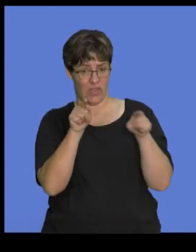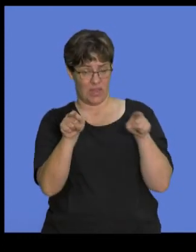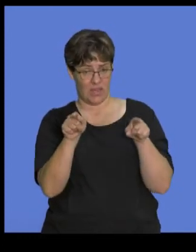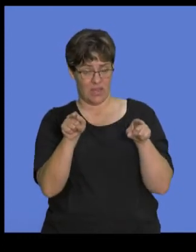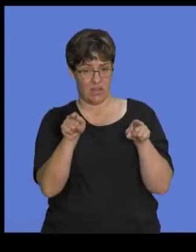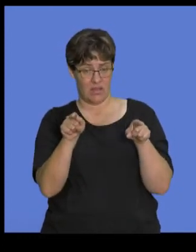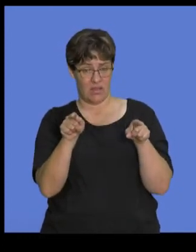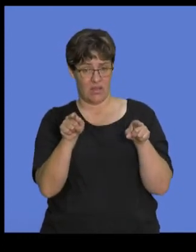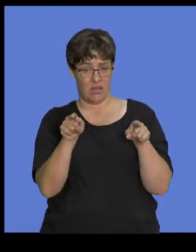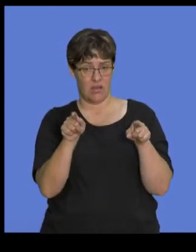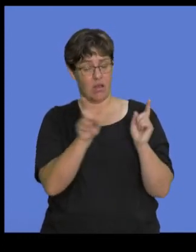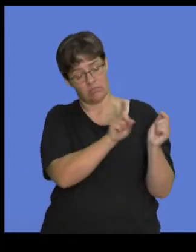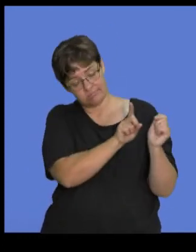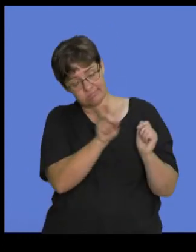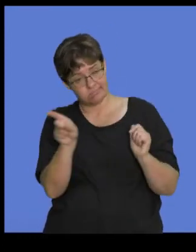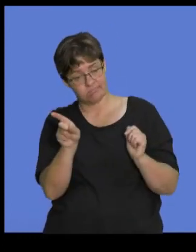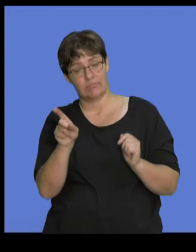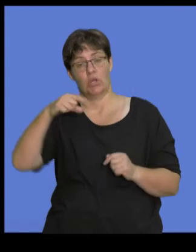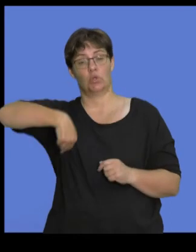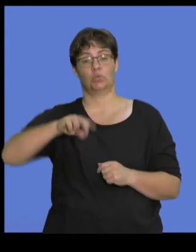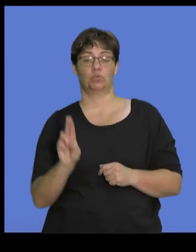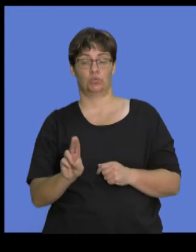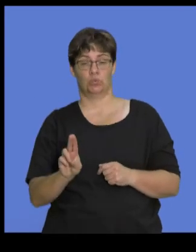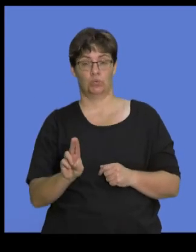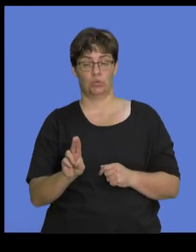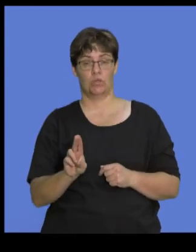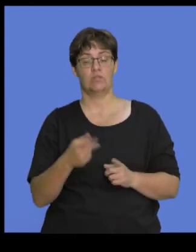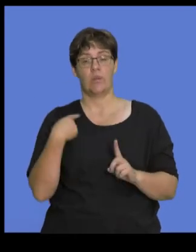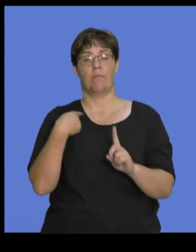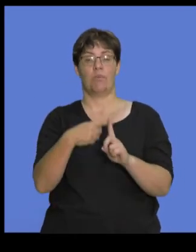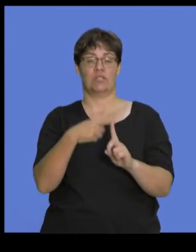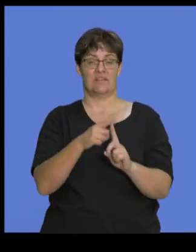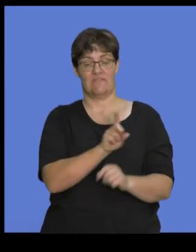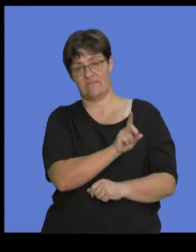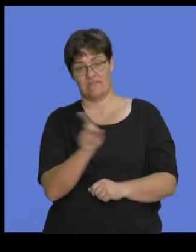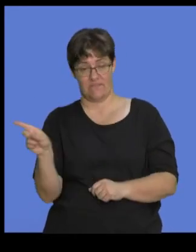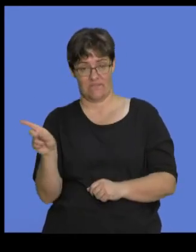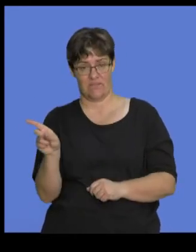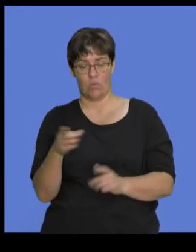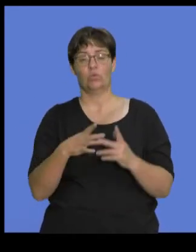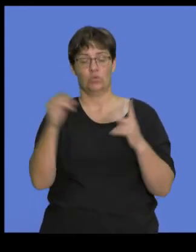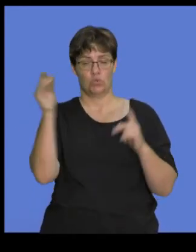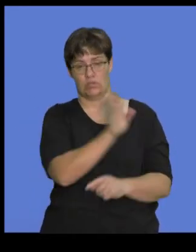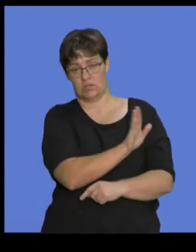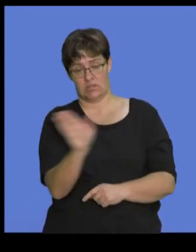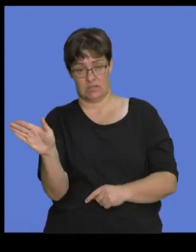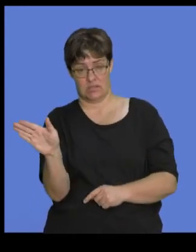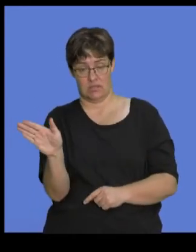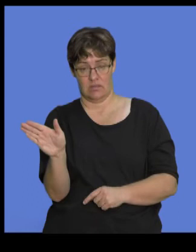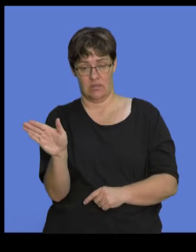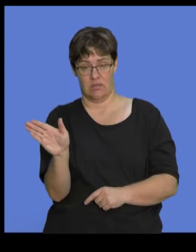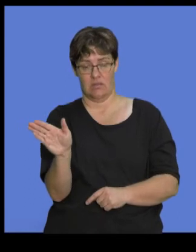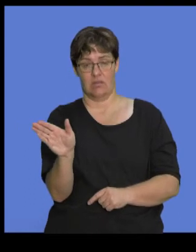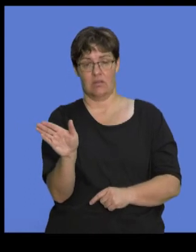vectors are to the right or towards Q2. So we'll take that direction as positive, okay? We're choosing our direction. The